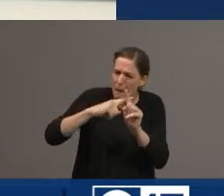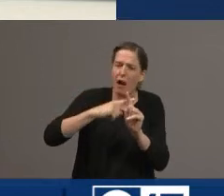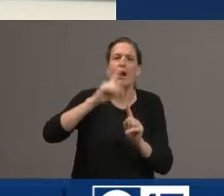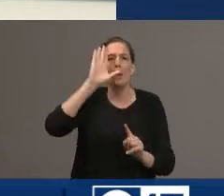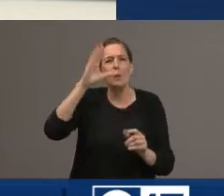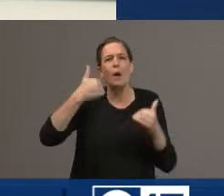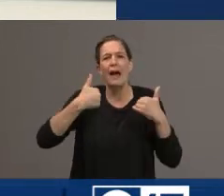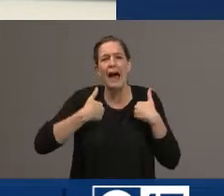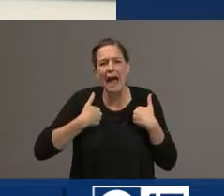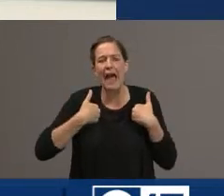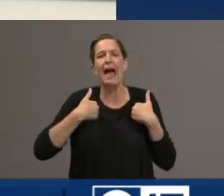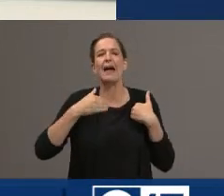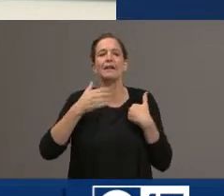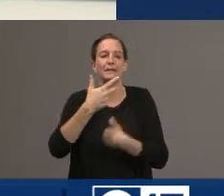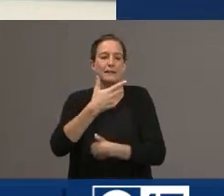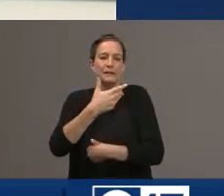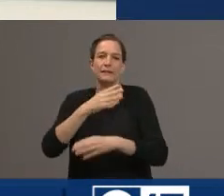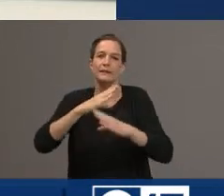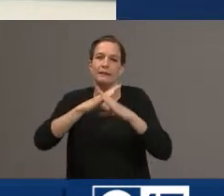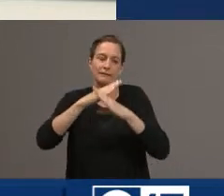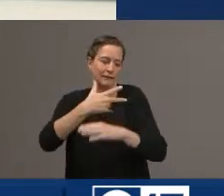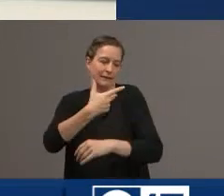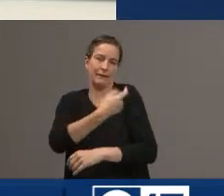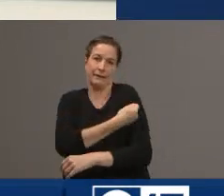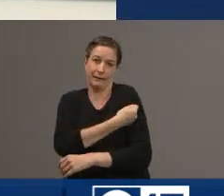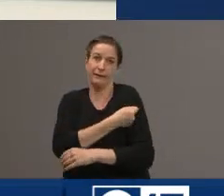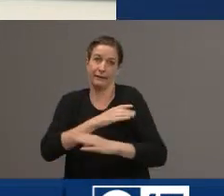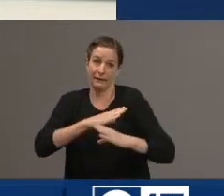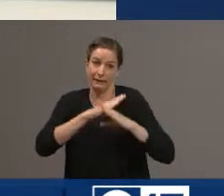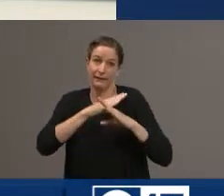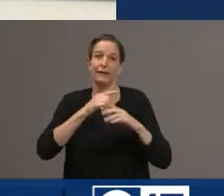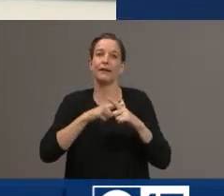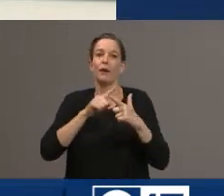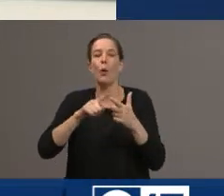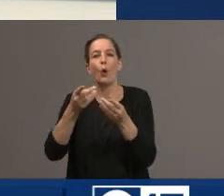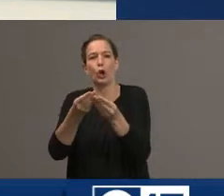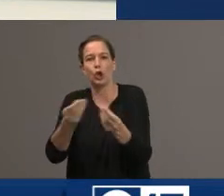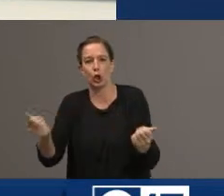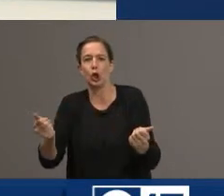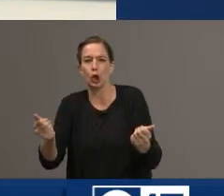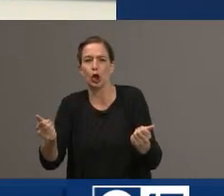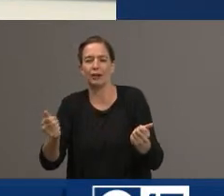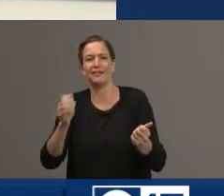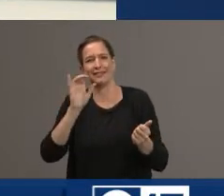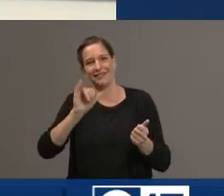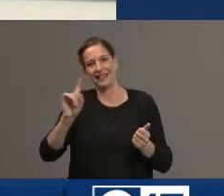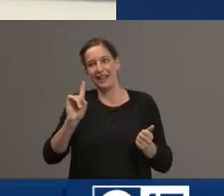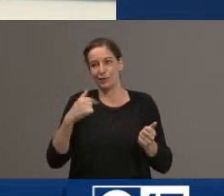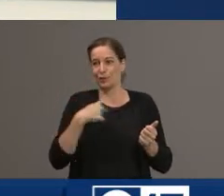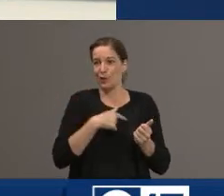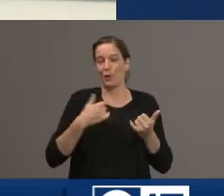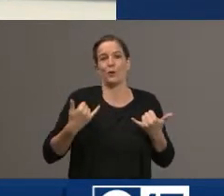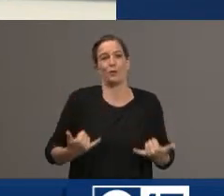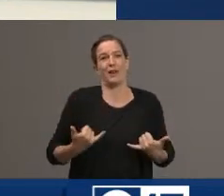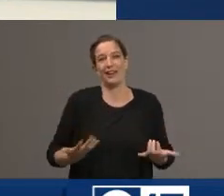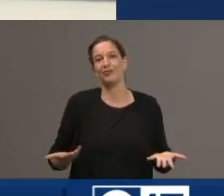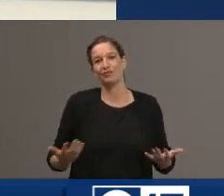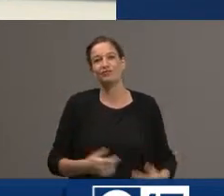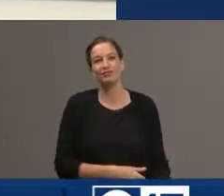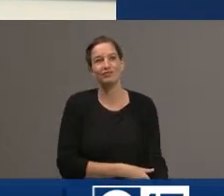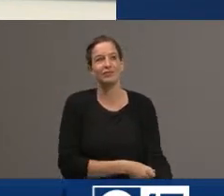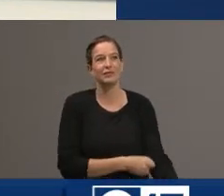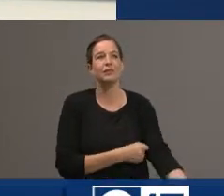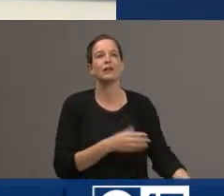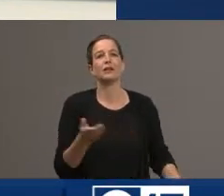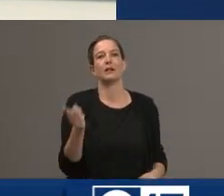a therapeutic. That's not where we are today. We're going to come back to the room. I think we'll go back there to Vaughn Hilliard from NBC